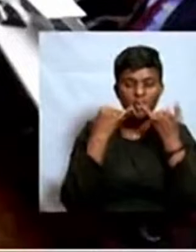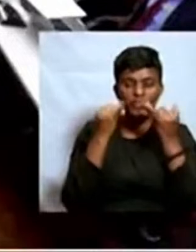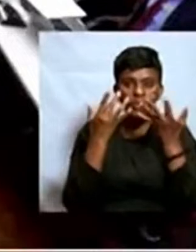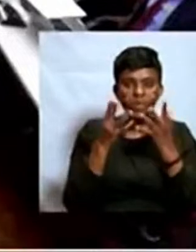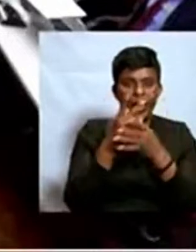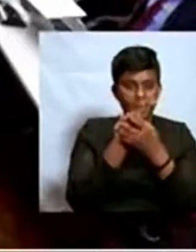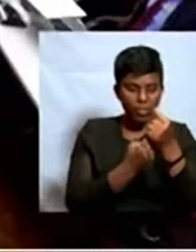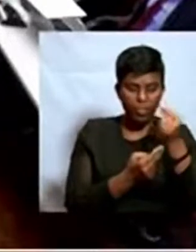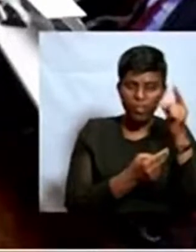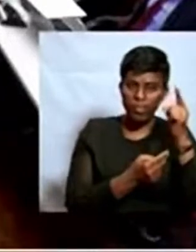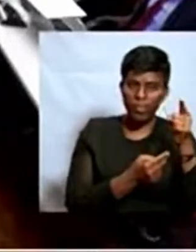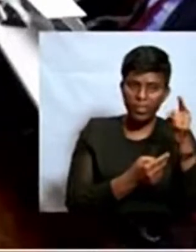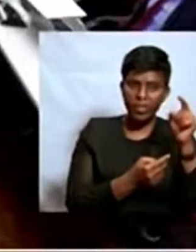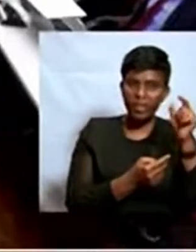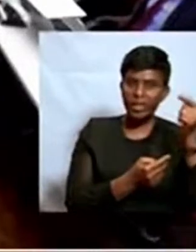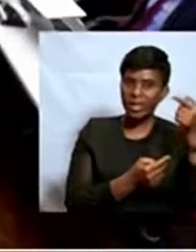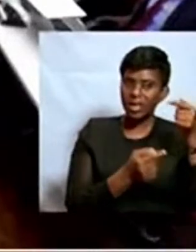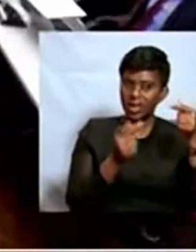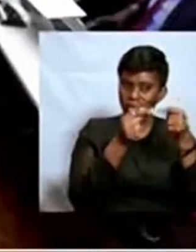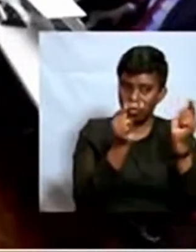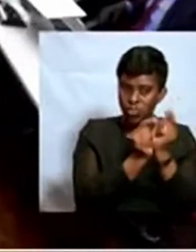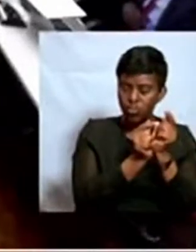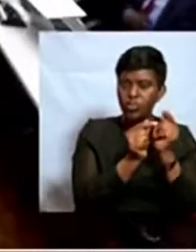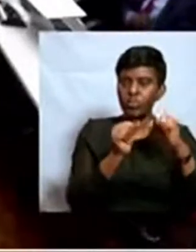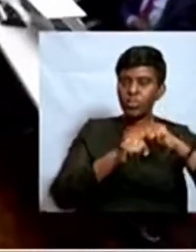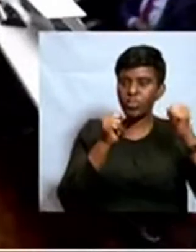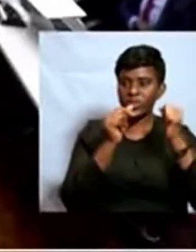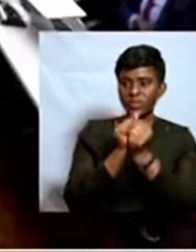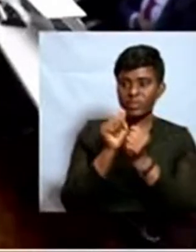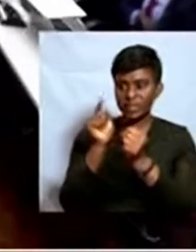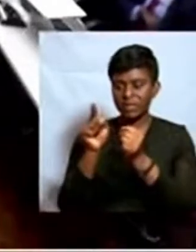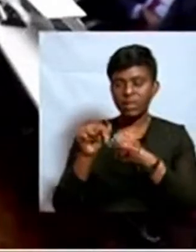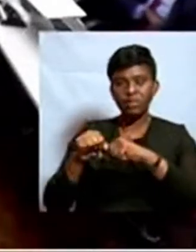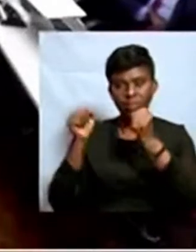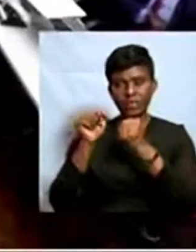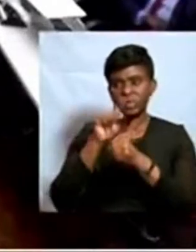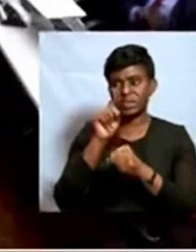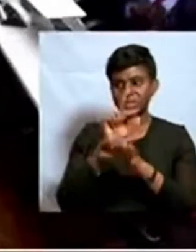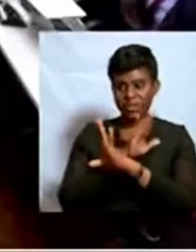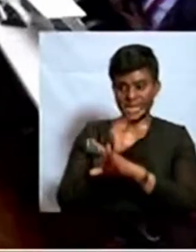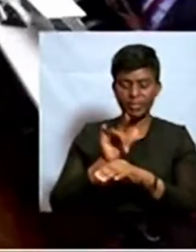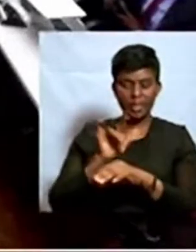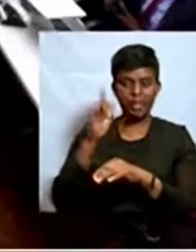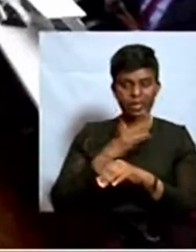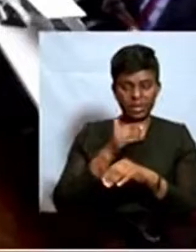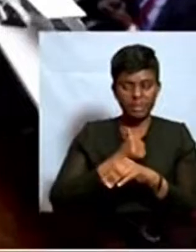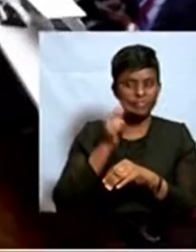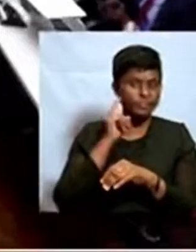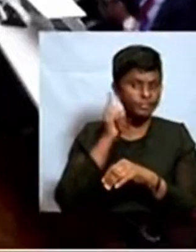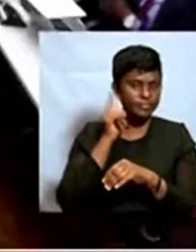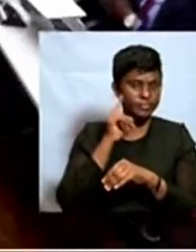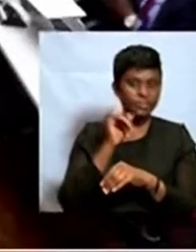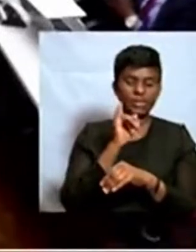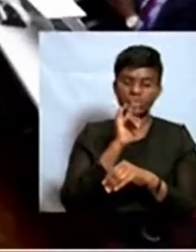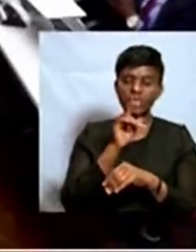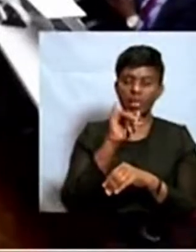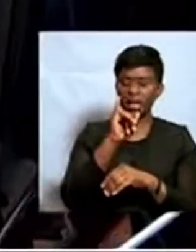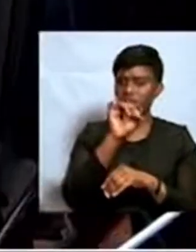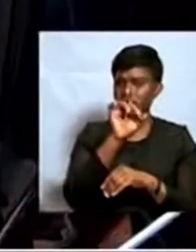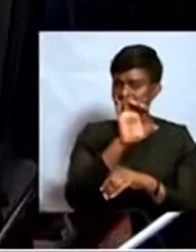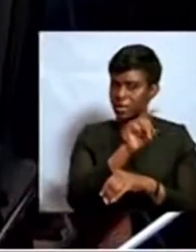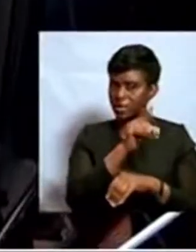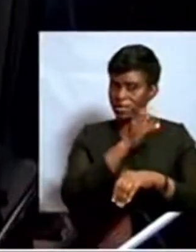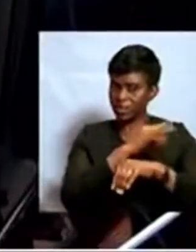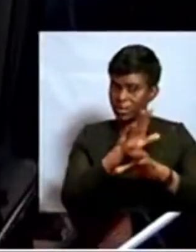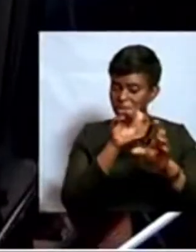both the Group CEO and also the CEO of Zambian Airways. As I get it, obviously, IDC is an